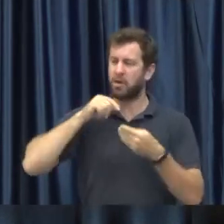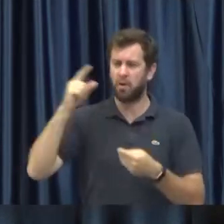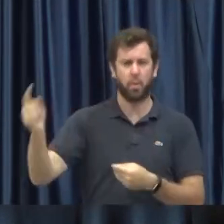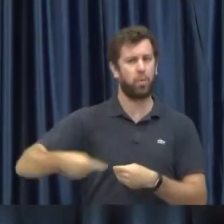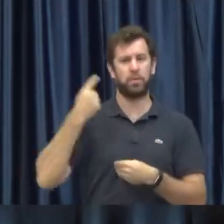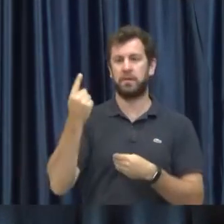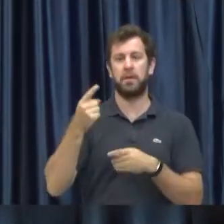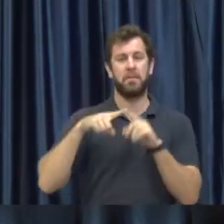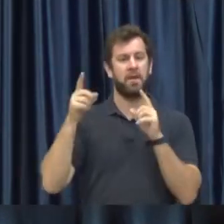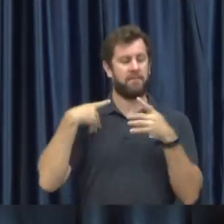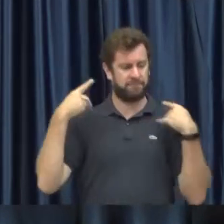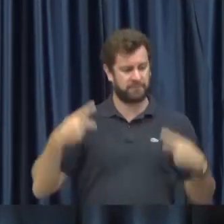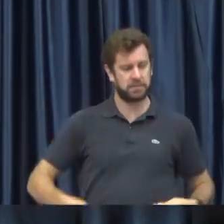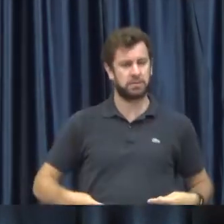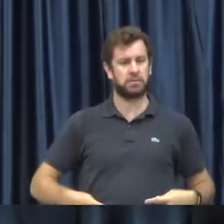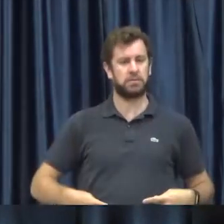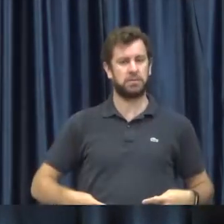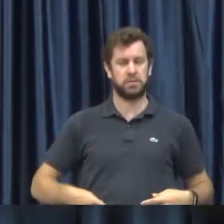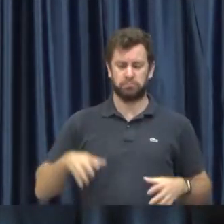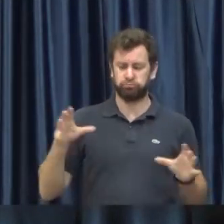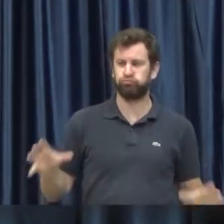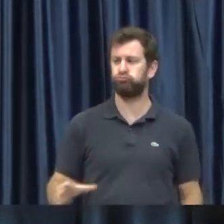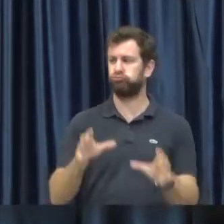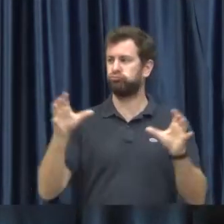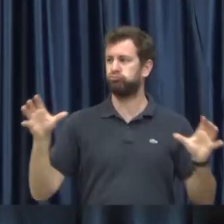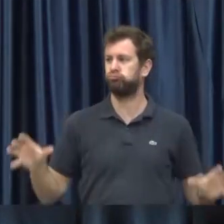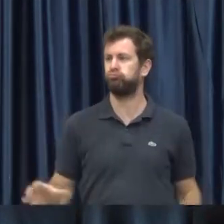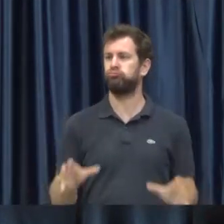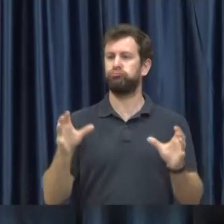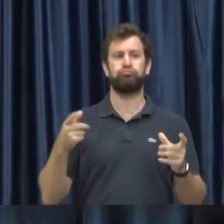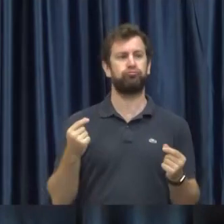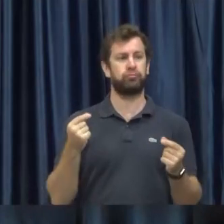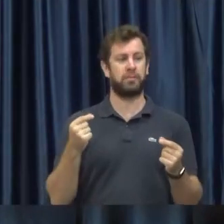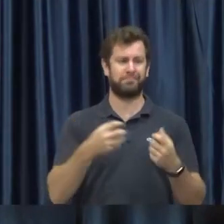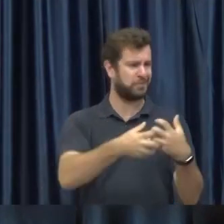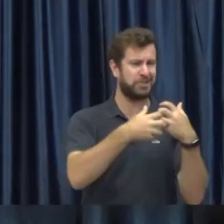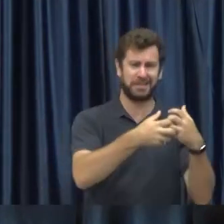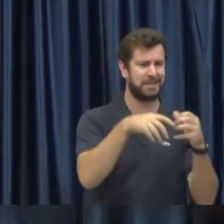physical motions that we are doing that a machine could also do.